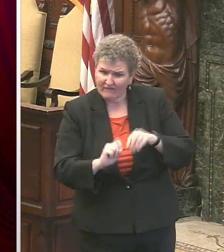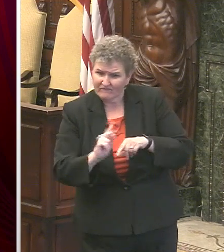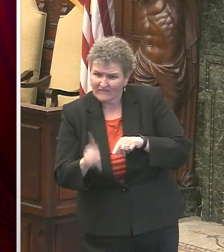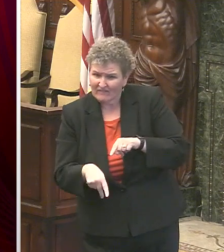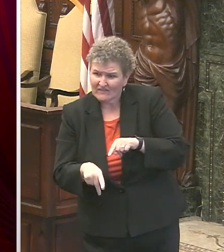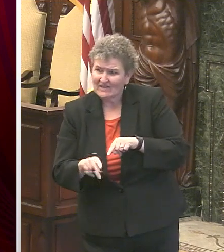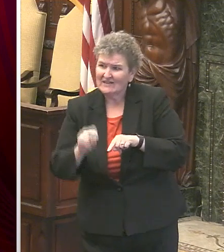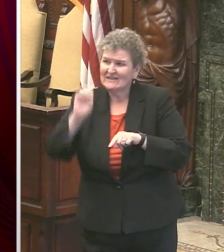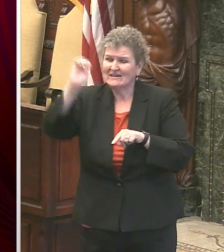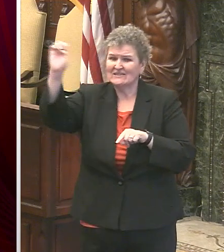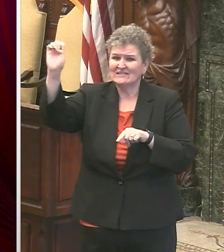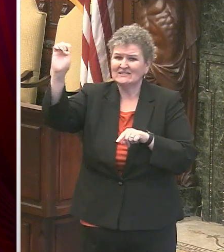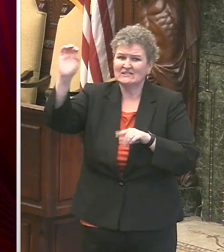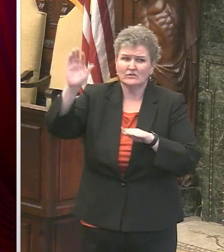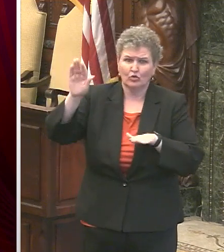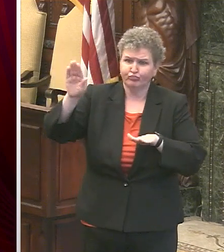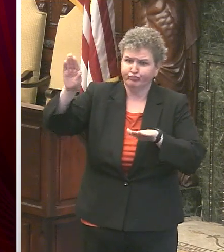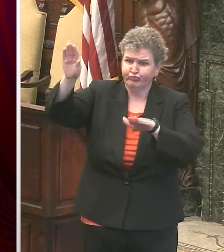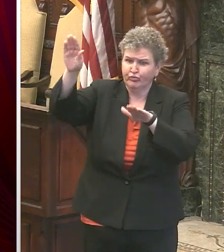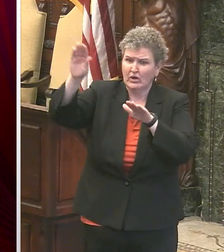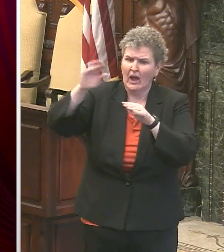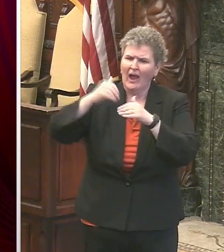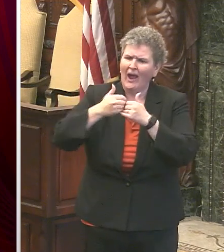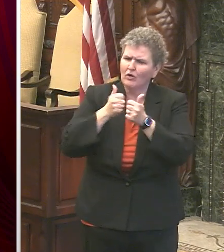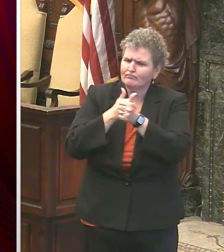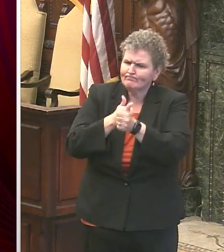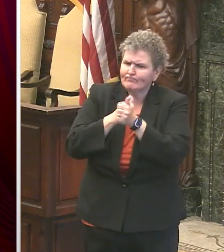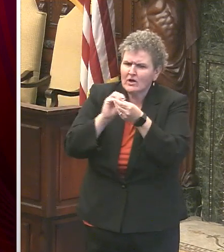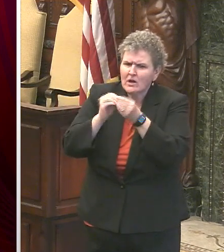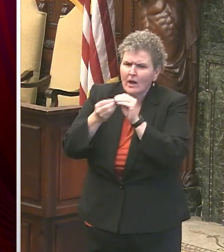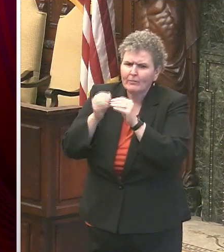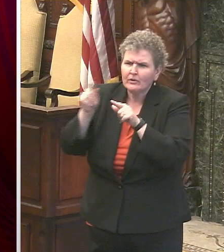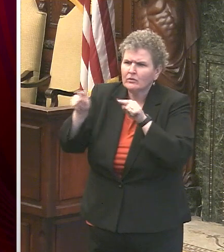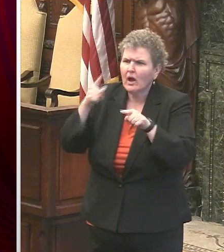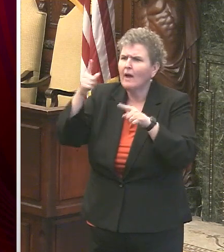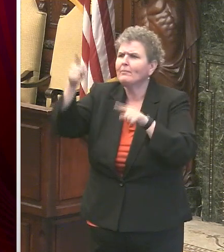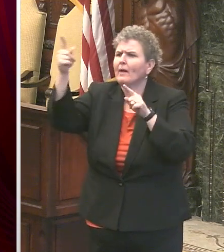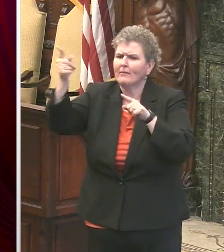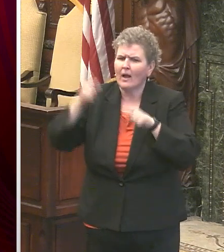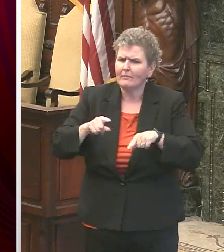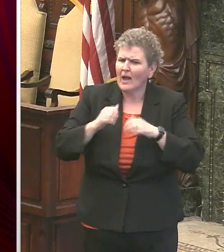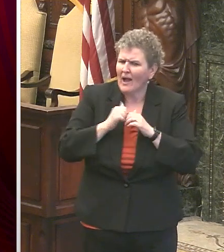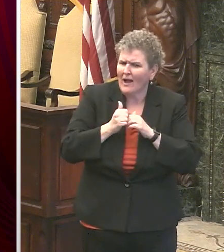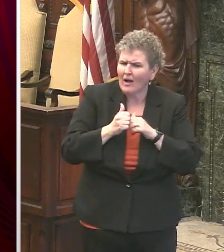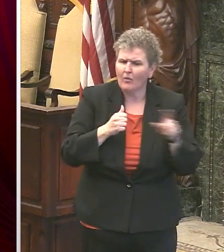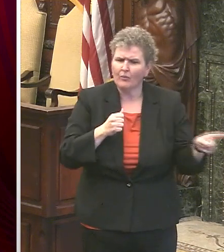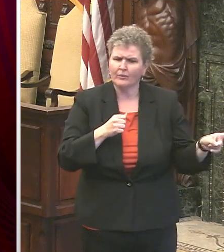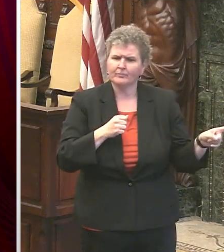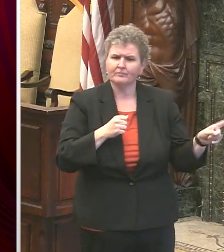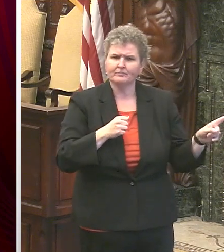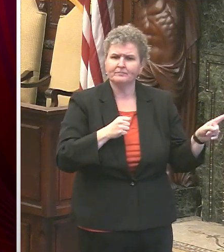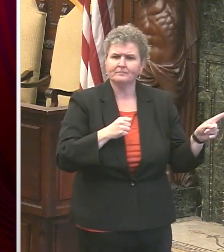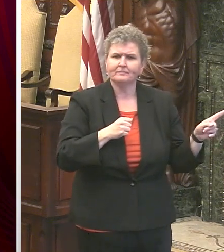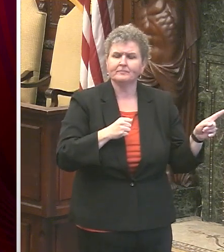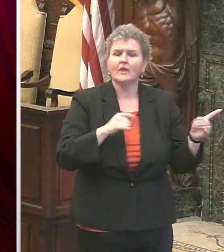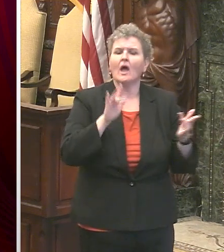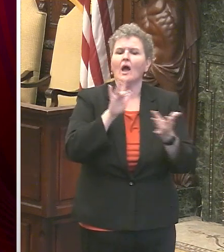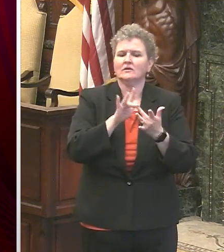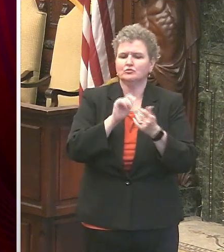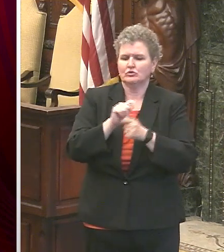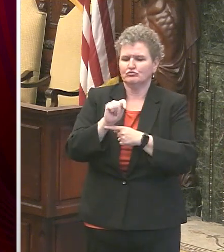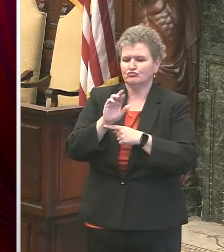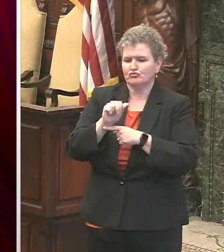contact tracing team of the health department figured out perhaps why that's occurring? They are talking to people every